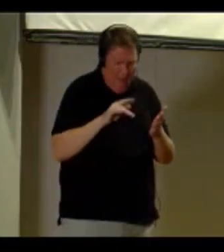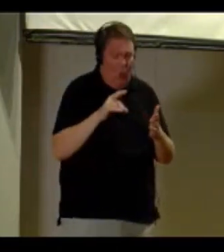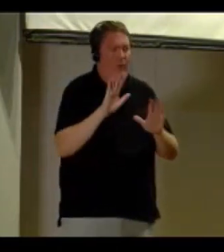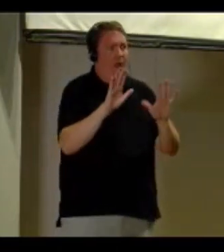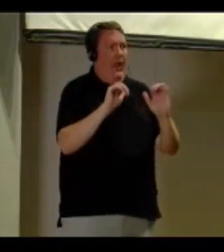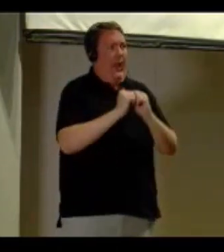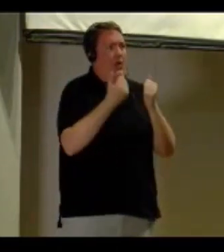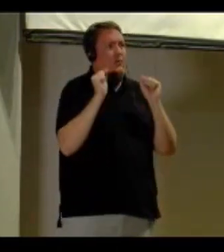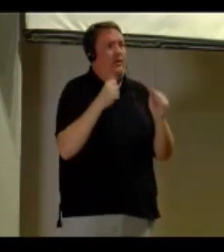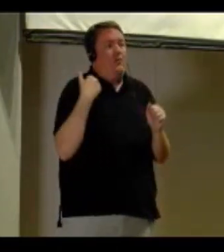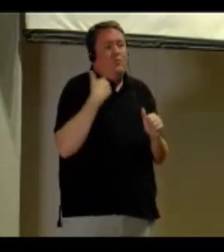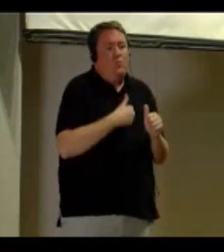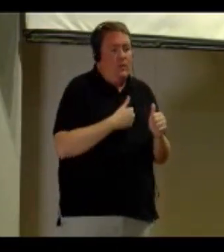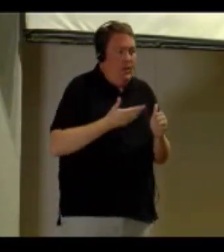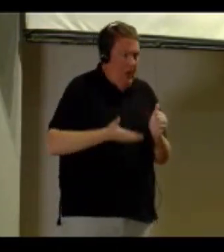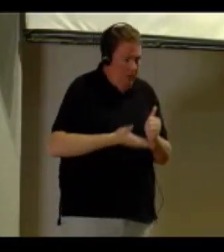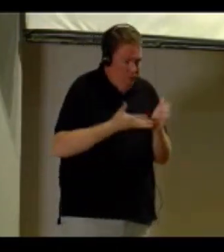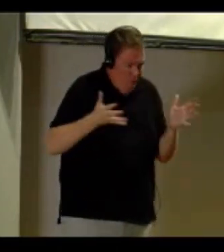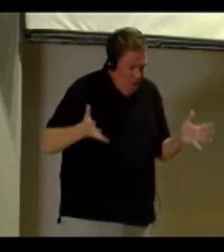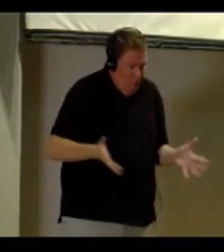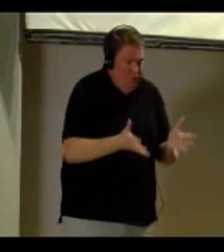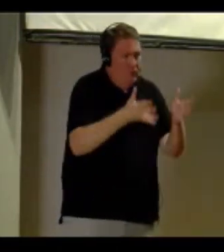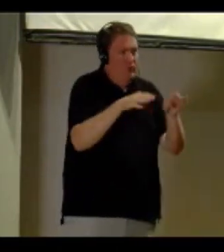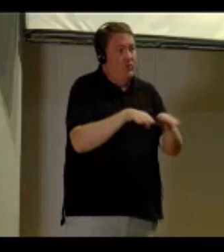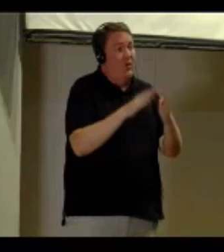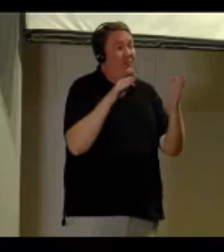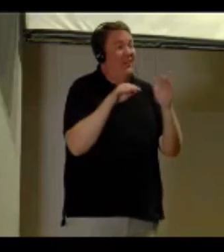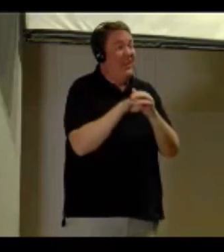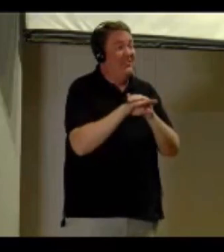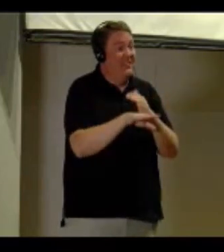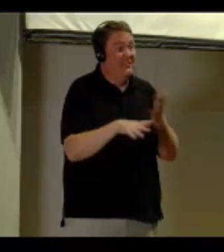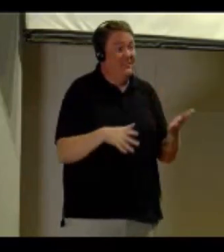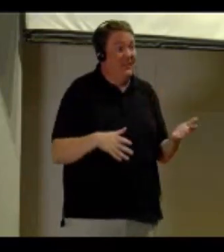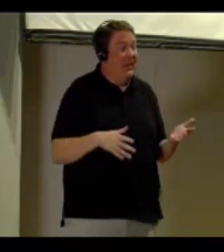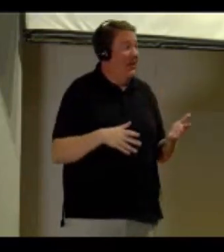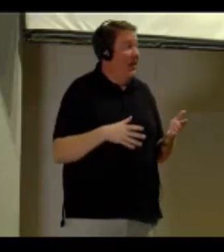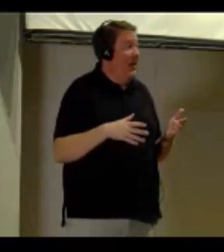facilitate open access to facilitate